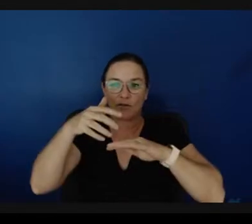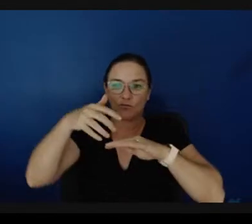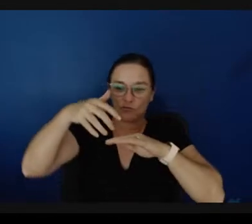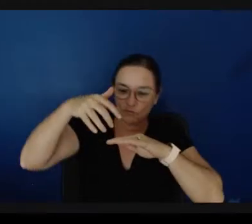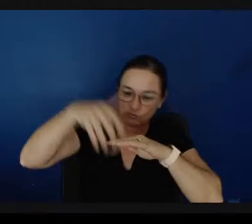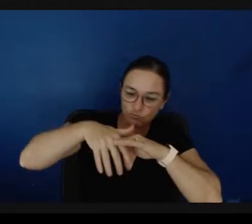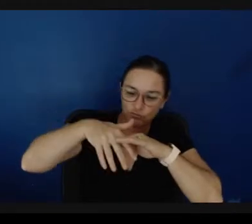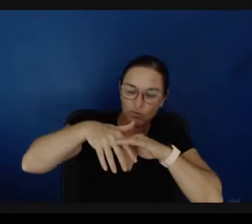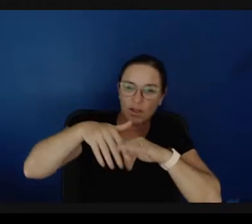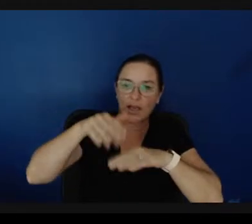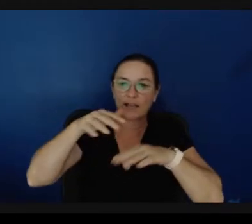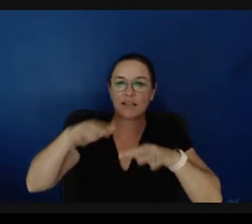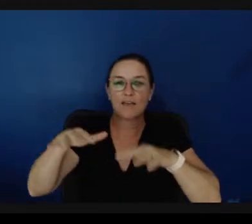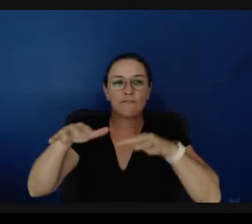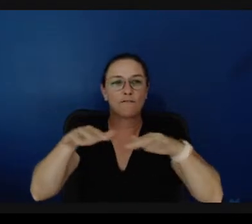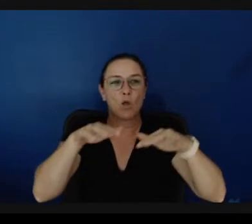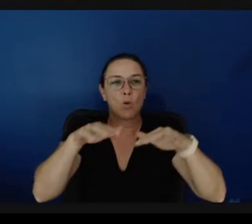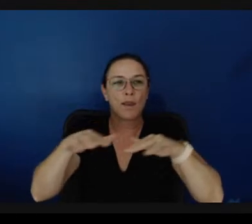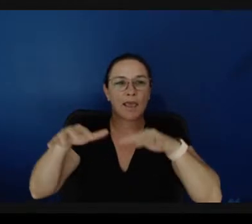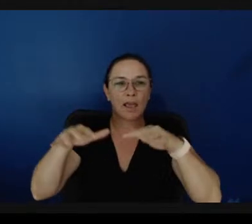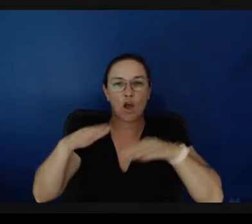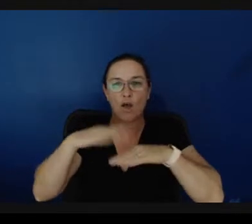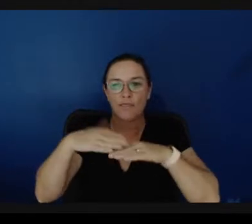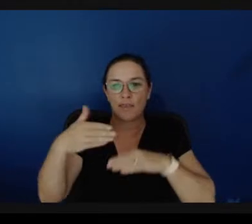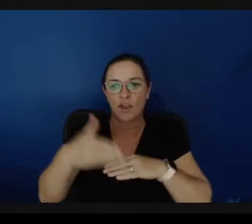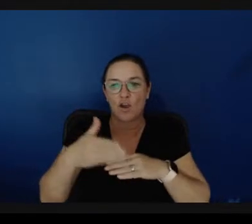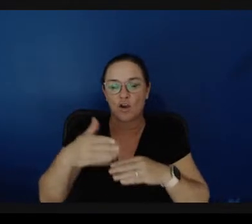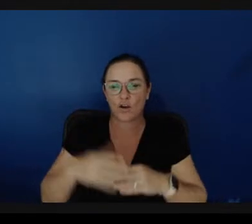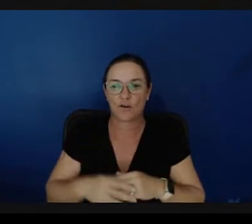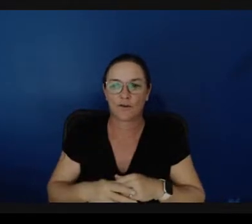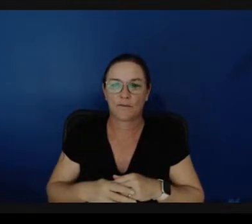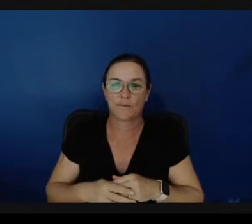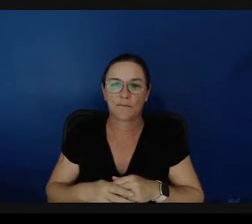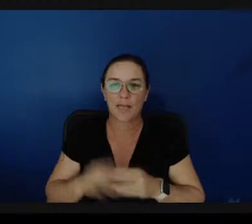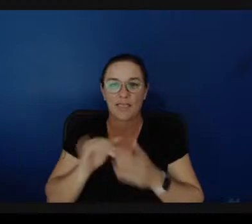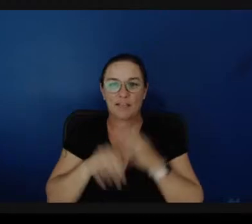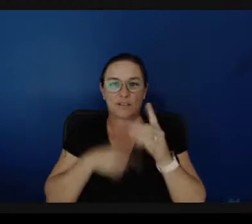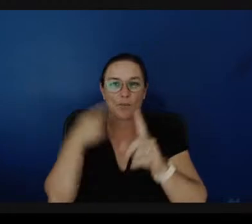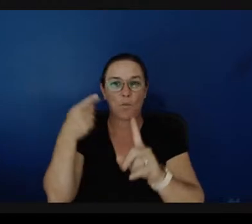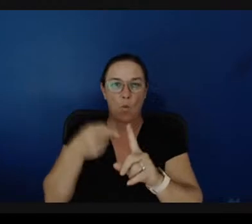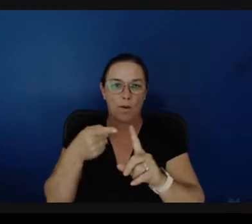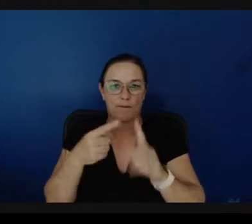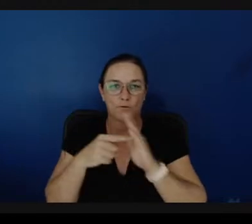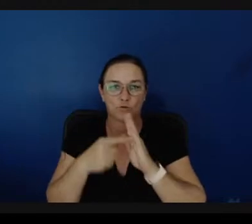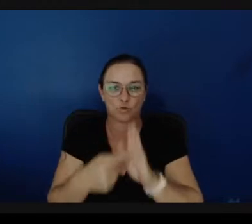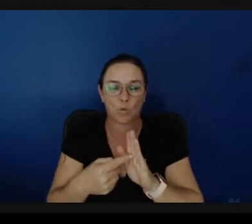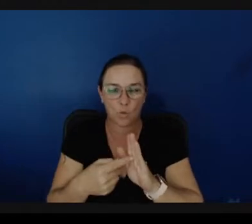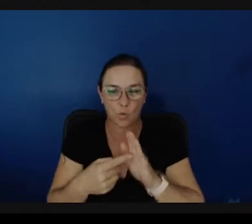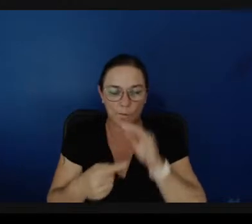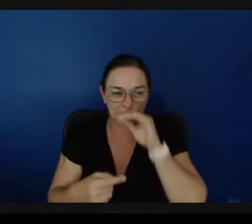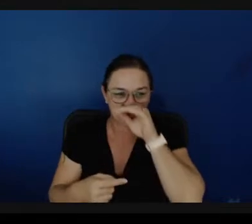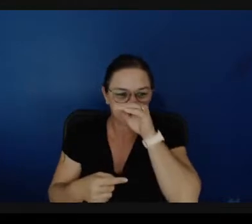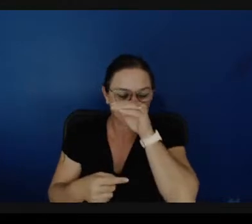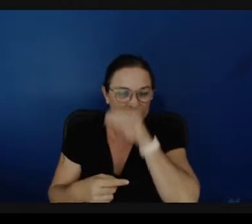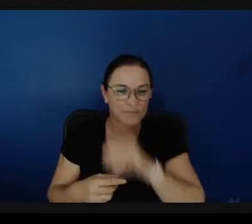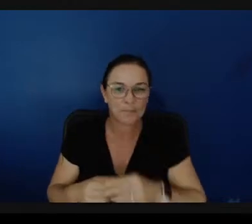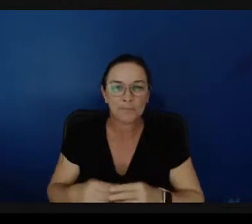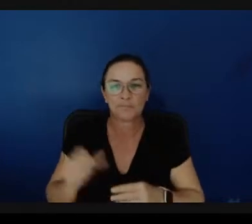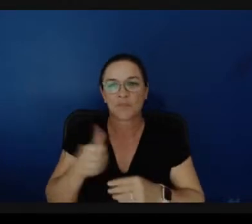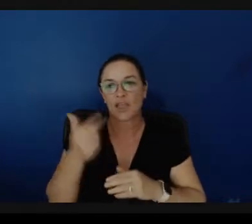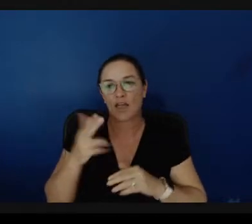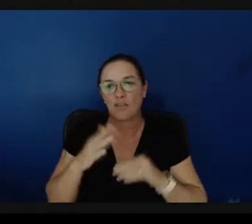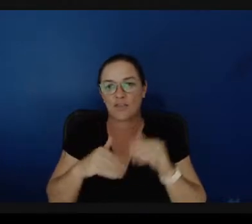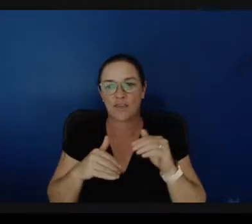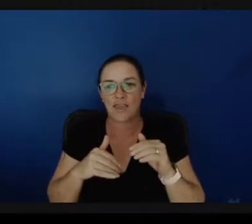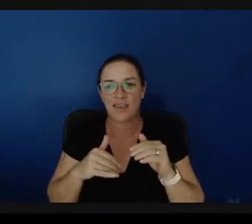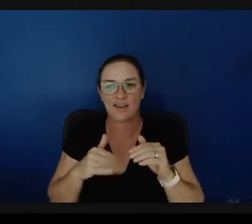on all this stuff that's moved before. Right? That's the point of showing this now. Besides really how fascinating